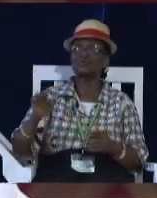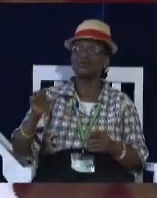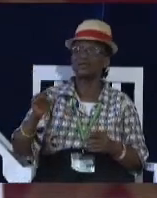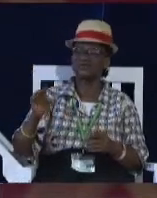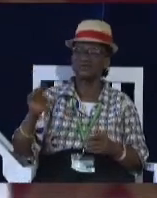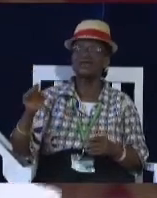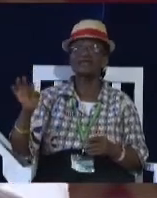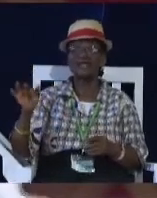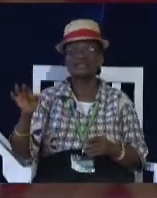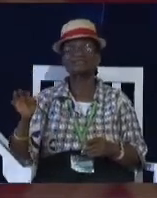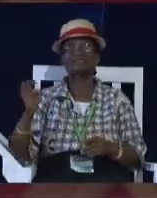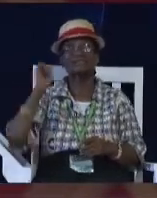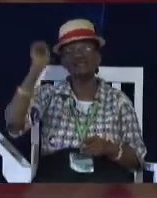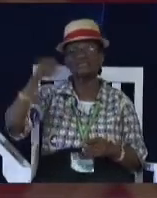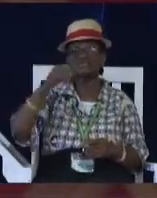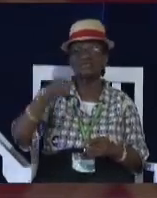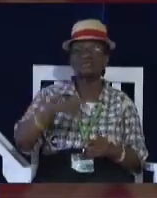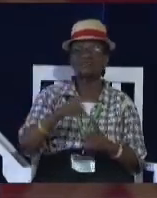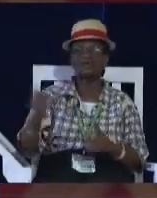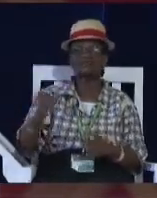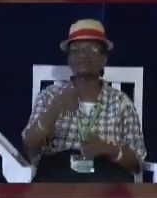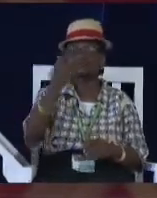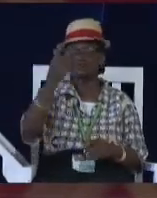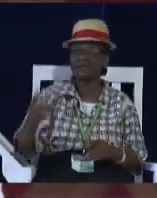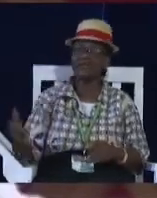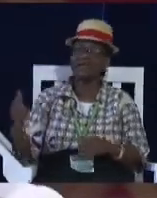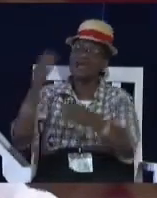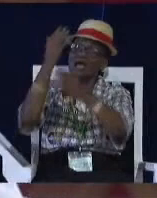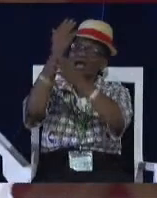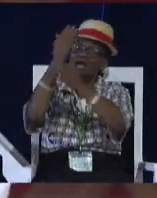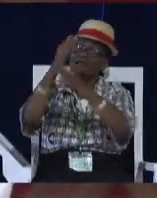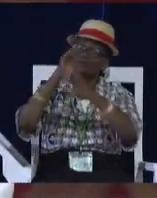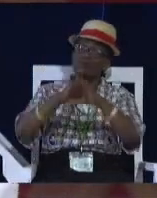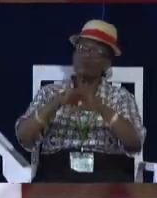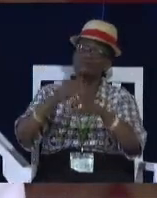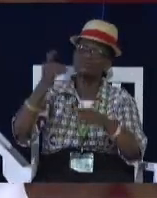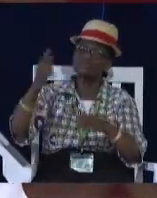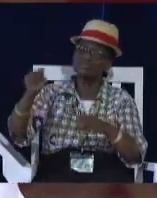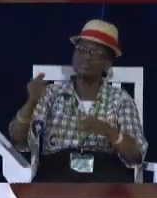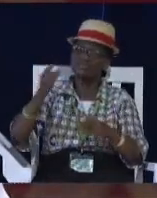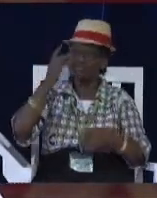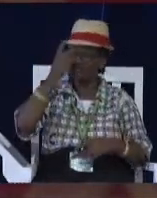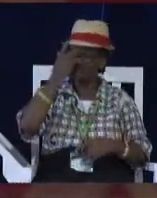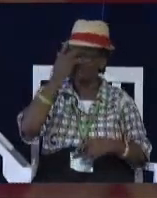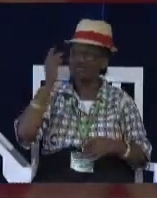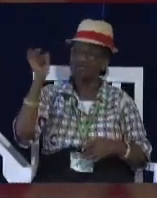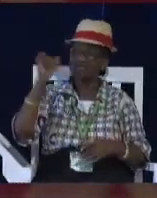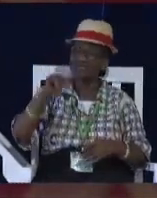He said, when you lay hands on the sick, they will recover.